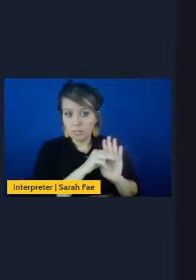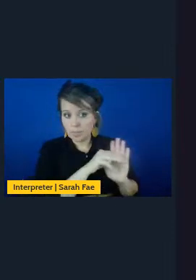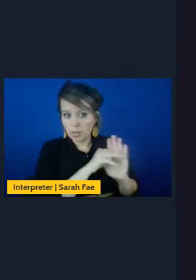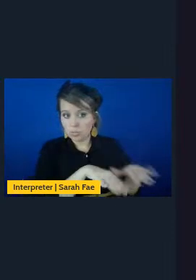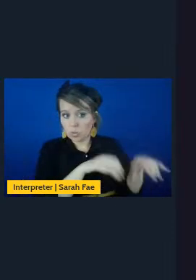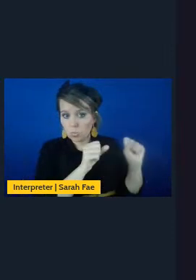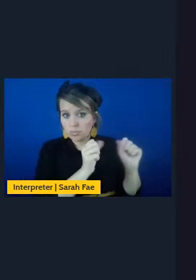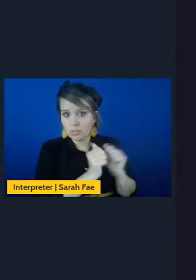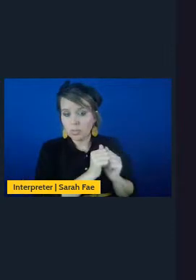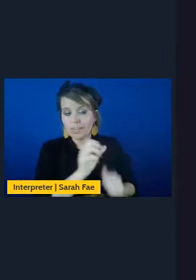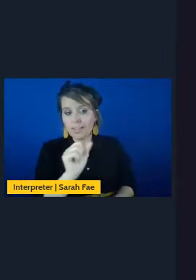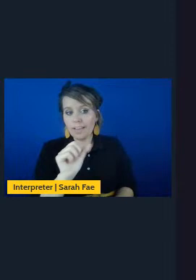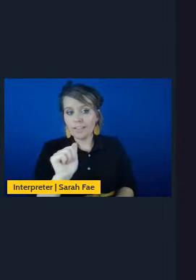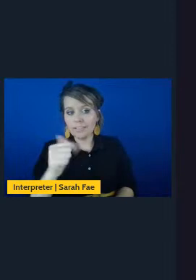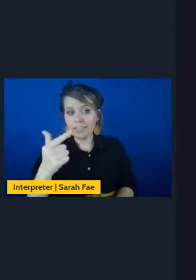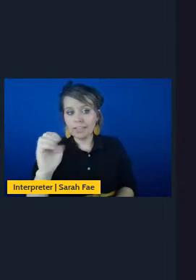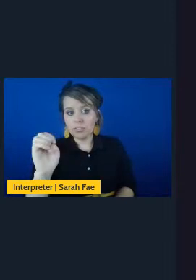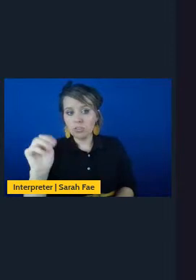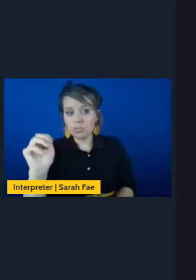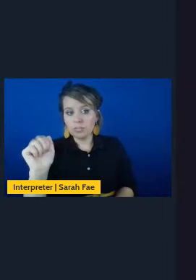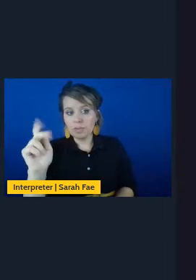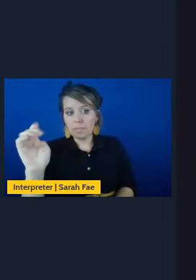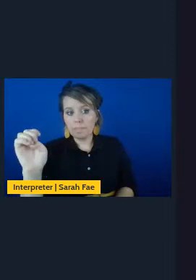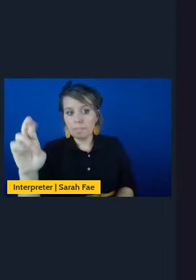SageMaker endpoints.